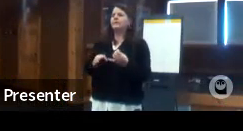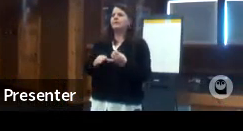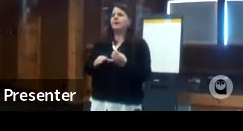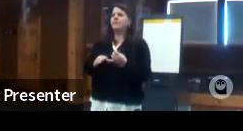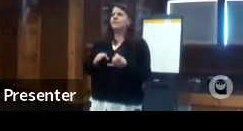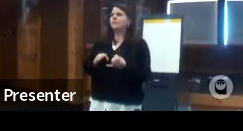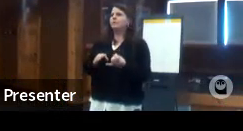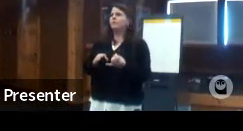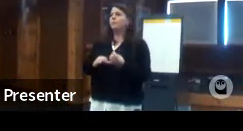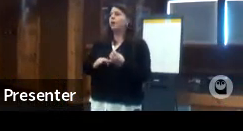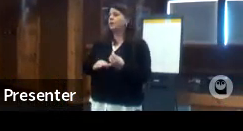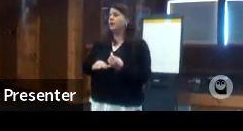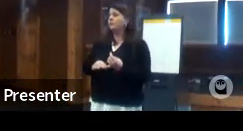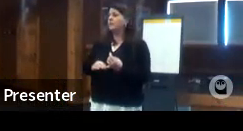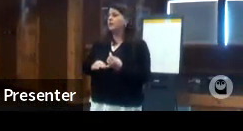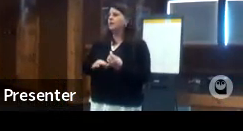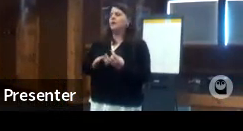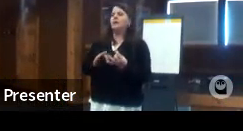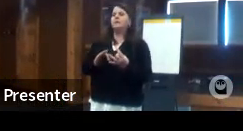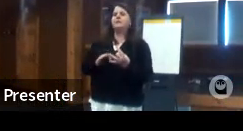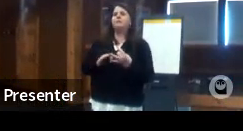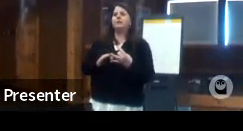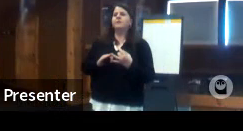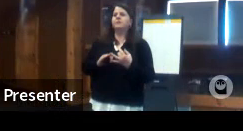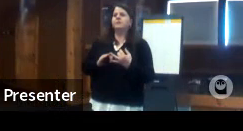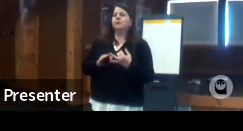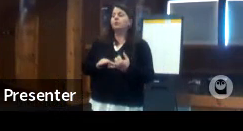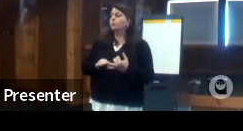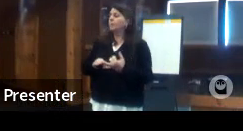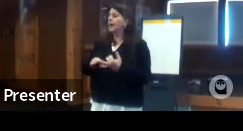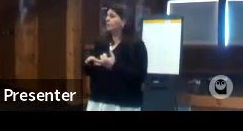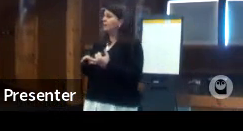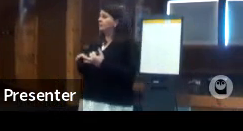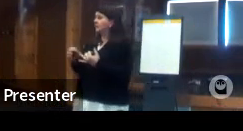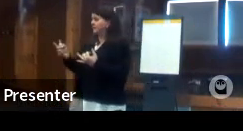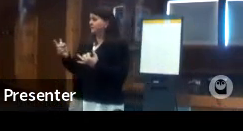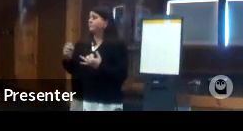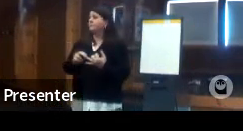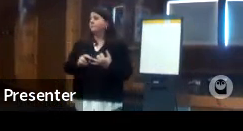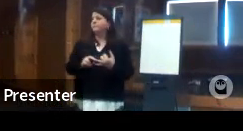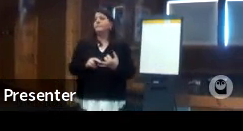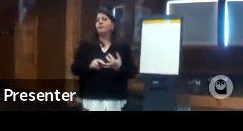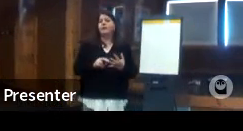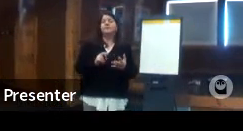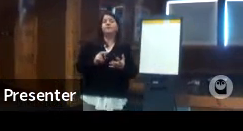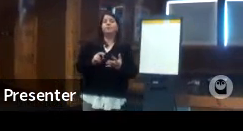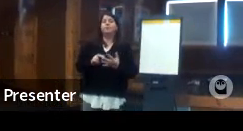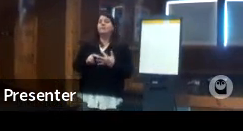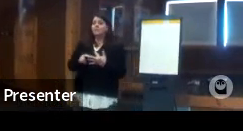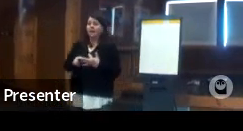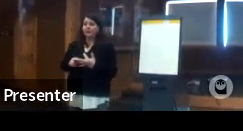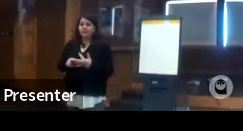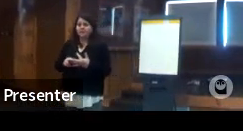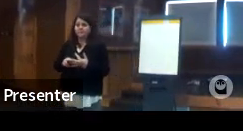there is exceptional poverty, different cultural backgrounds, okay,